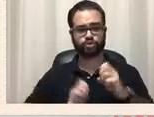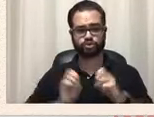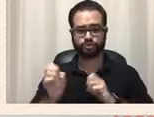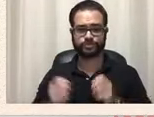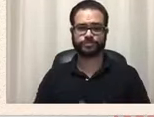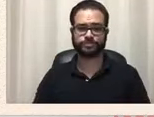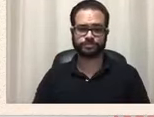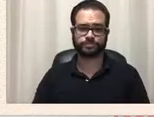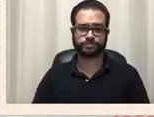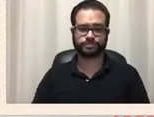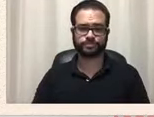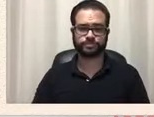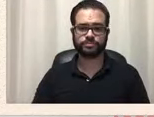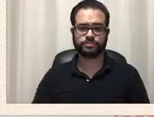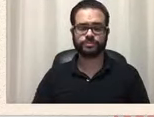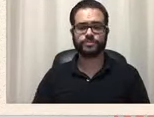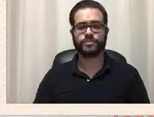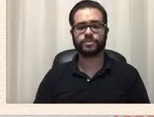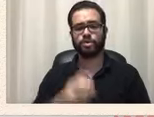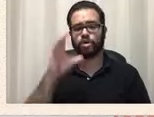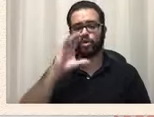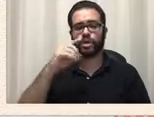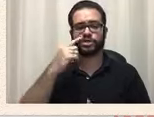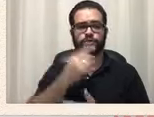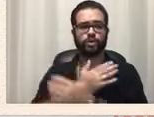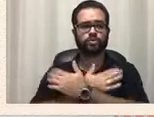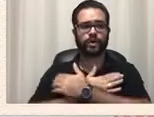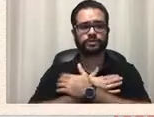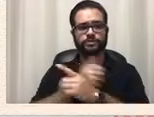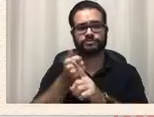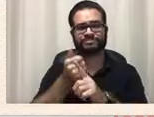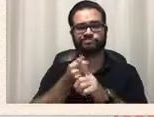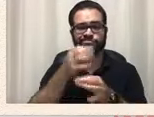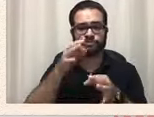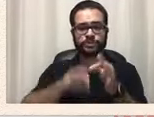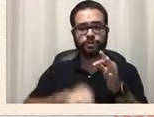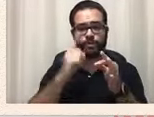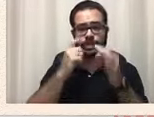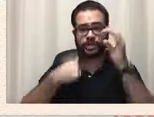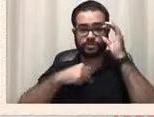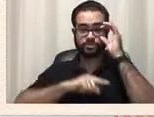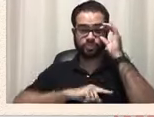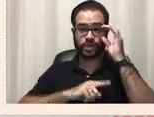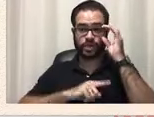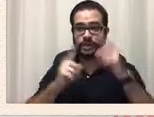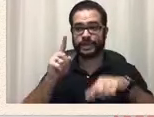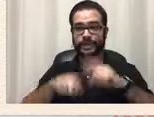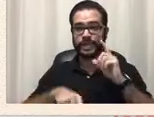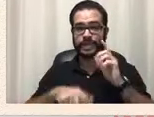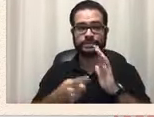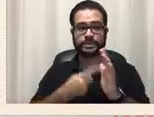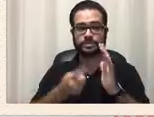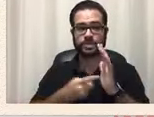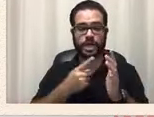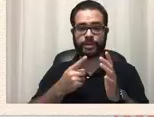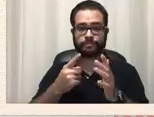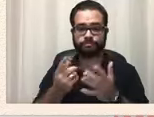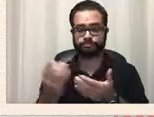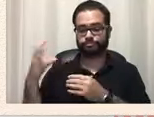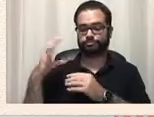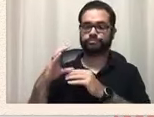A quest for rest is simple because simply as caregivers, we can't at times take on one more thing. So, a quest